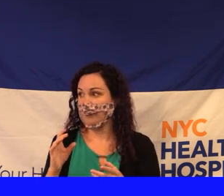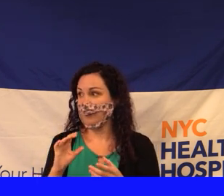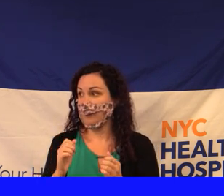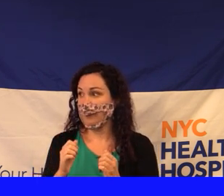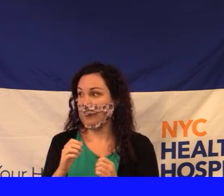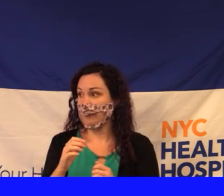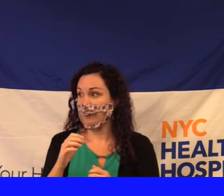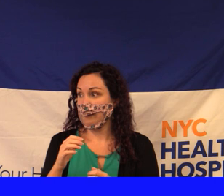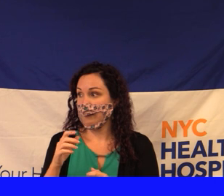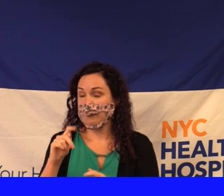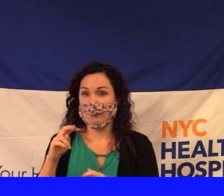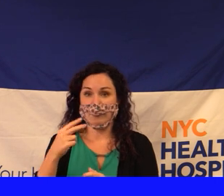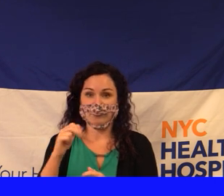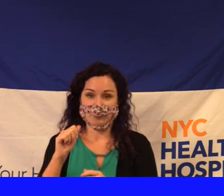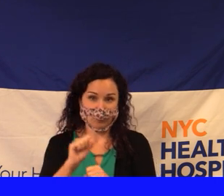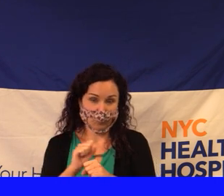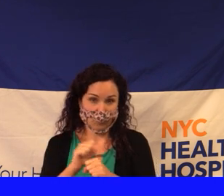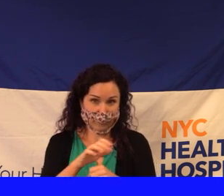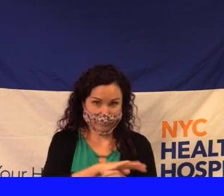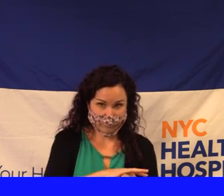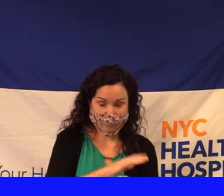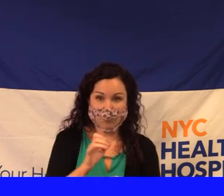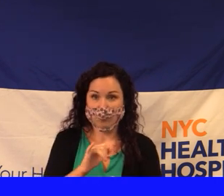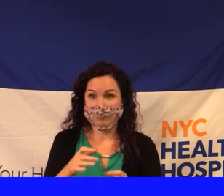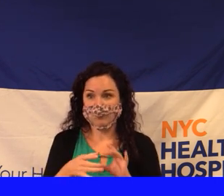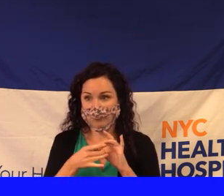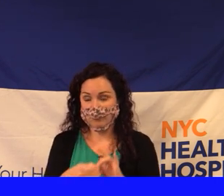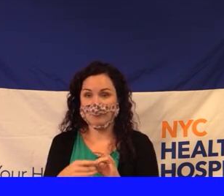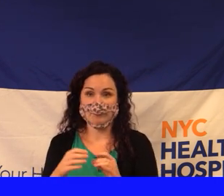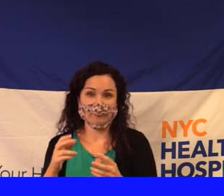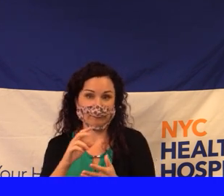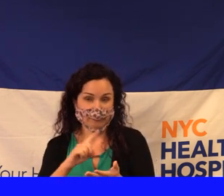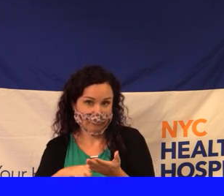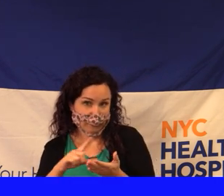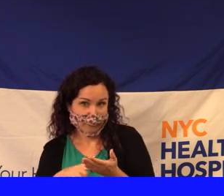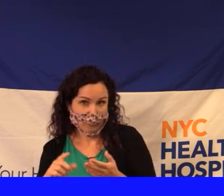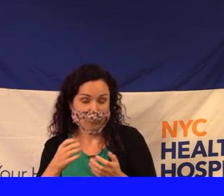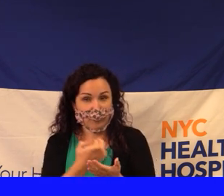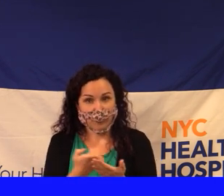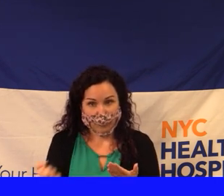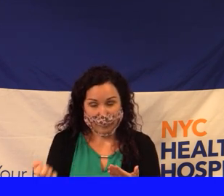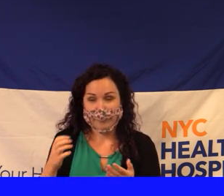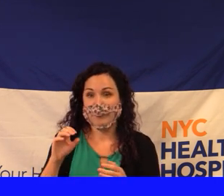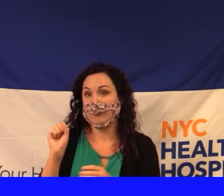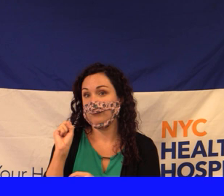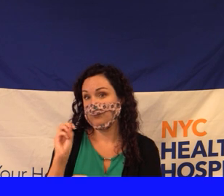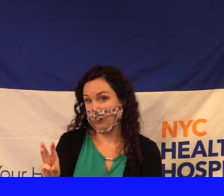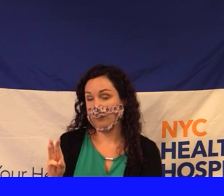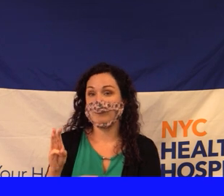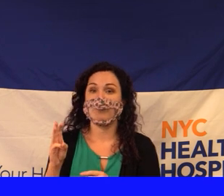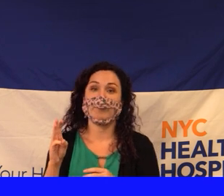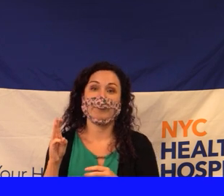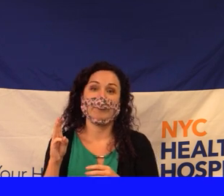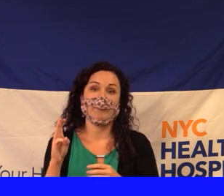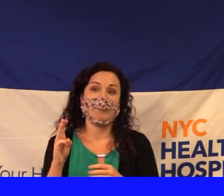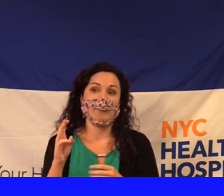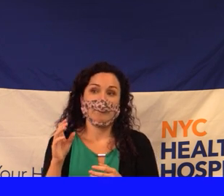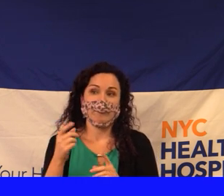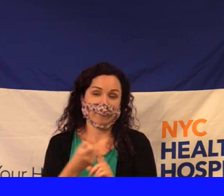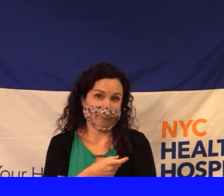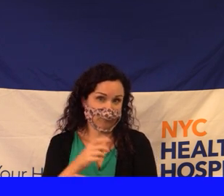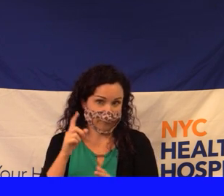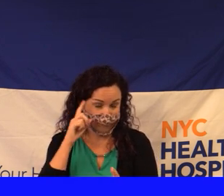LTAC. Anesthesia workstations and associated inventory management equipment and software, diversion